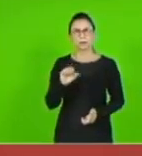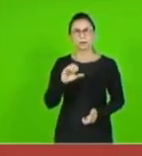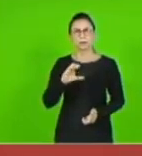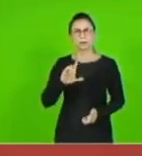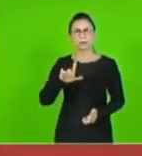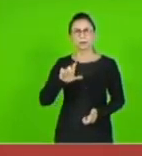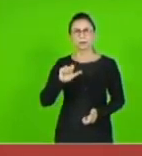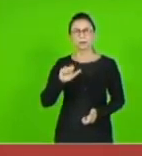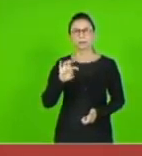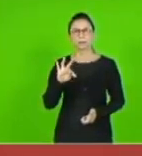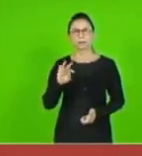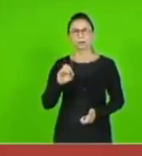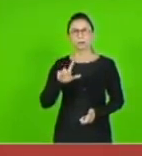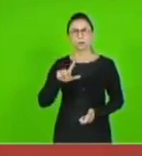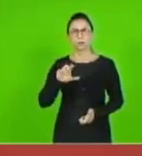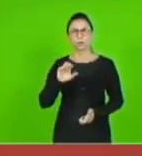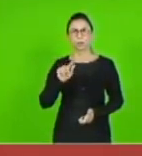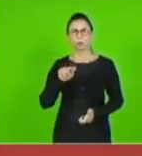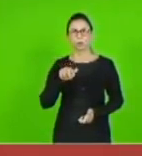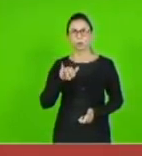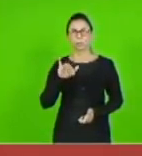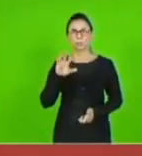the Lord, not through the eyes of man.